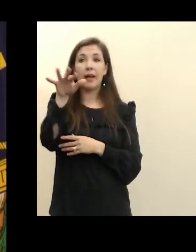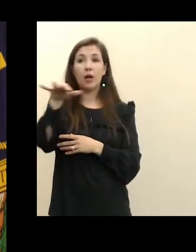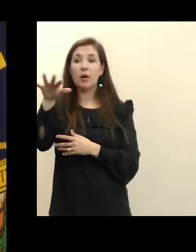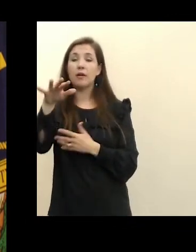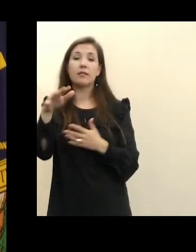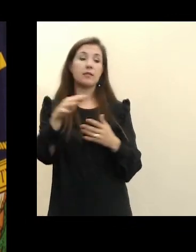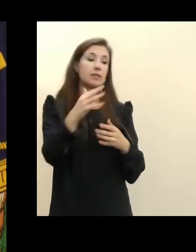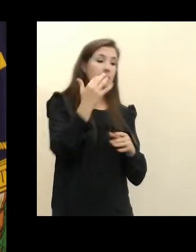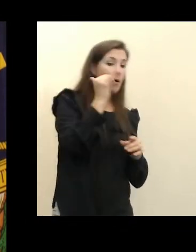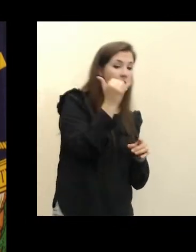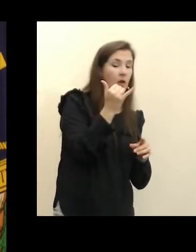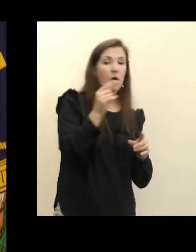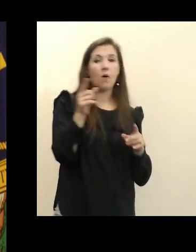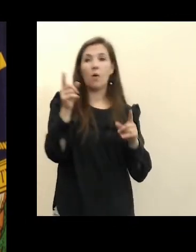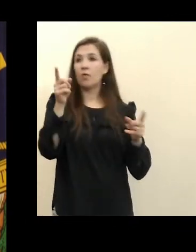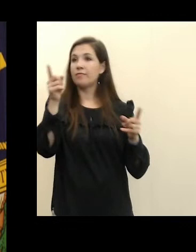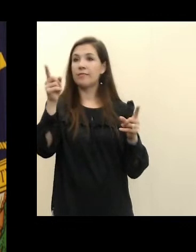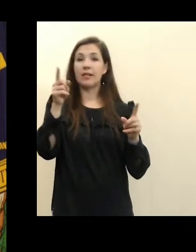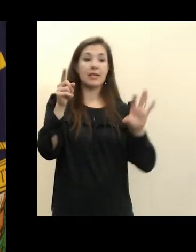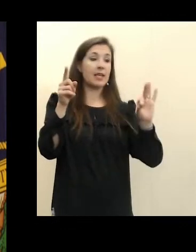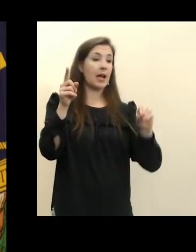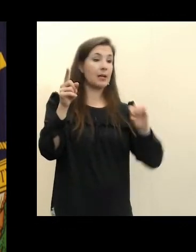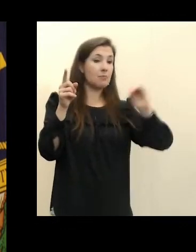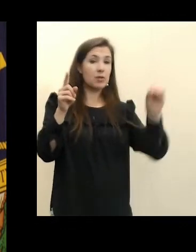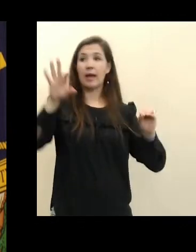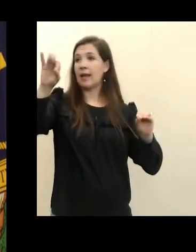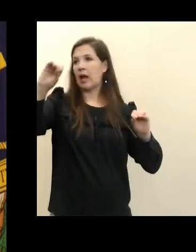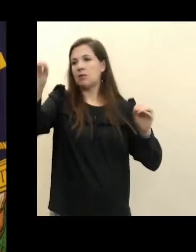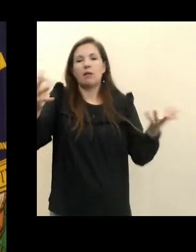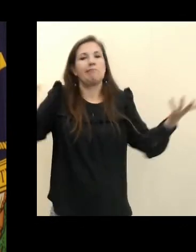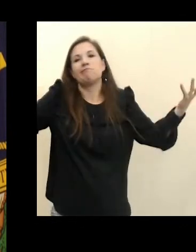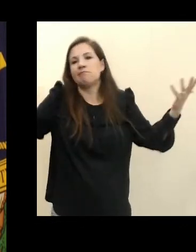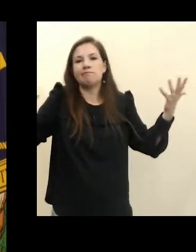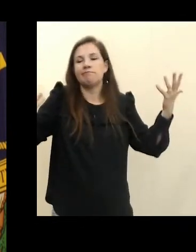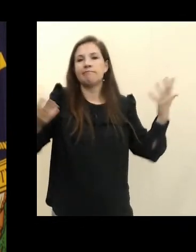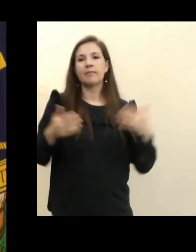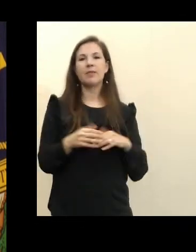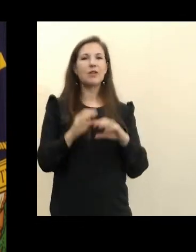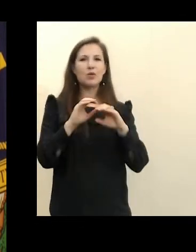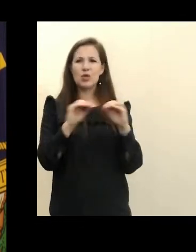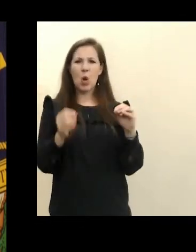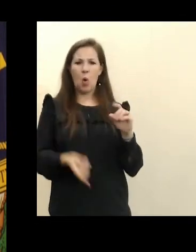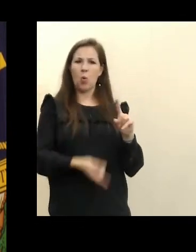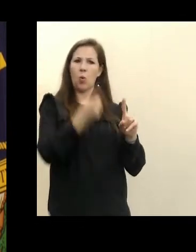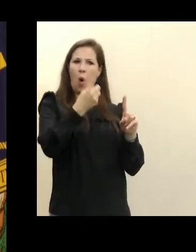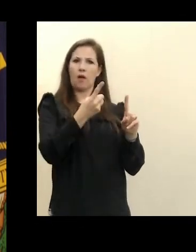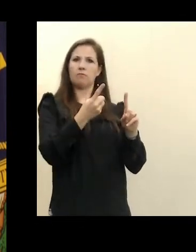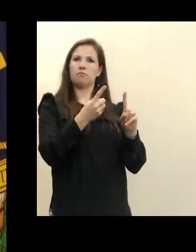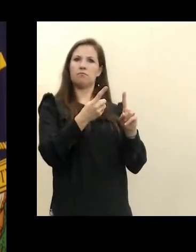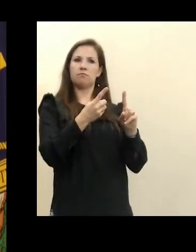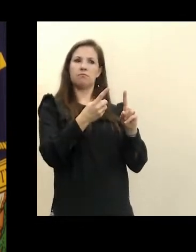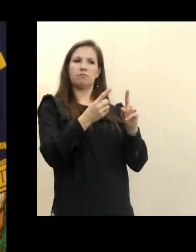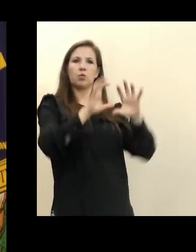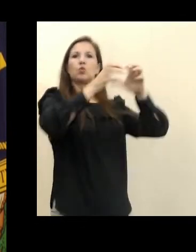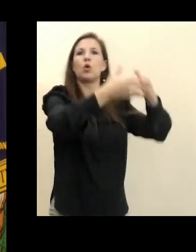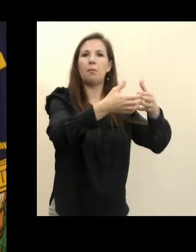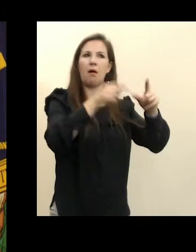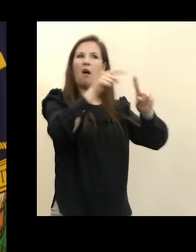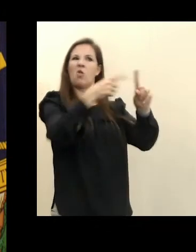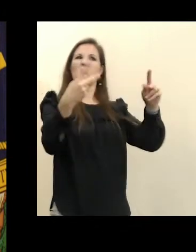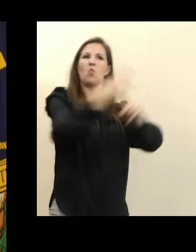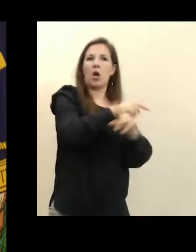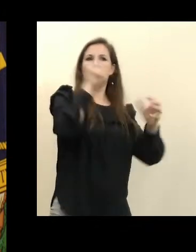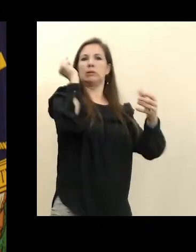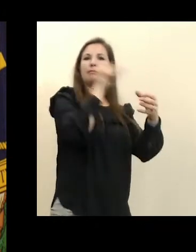the city of Buffalo, and they're nearly 90%. So there's no one driving factor. I think